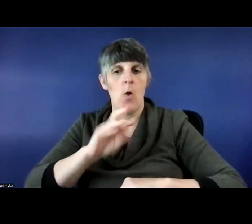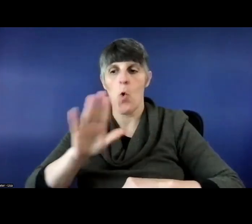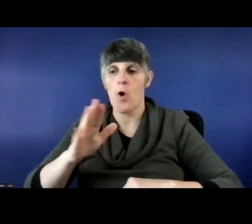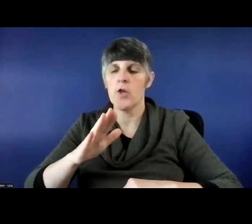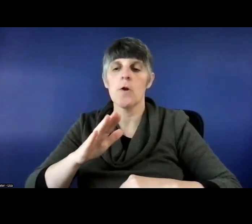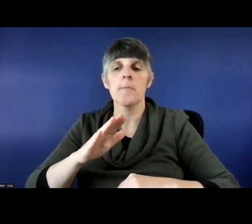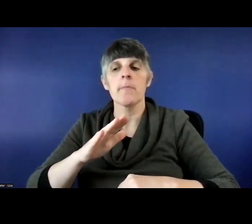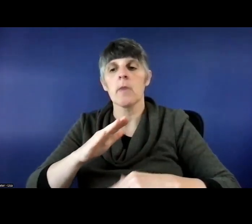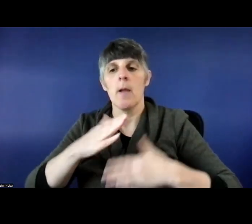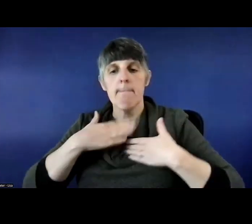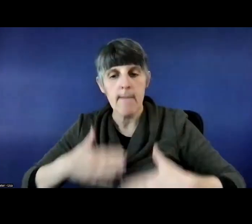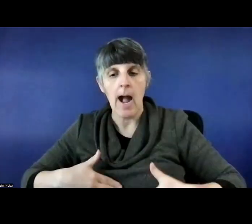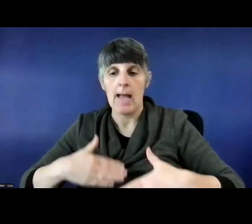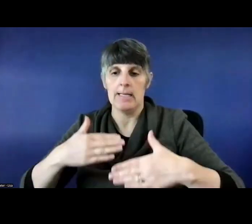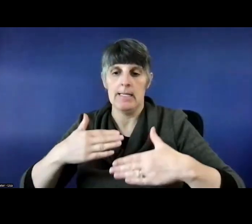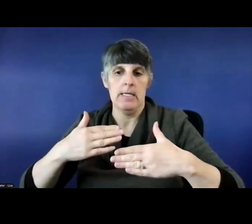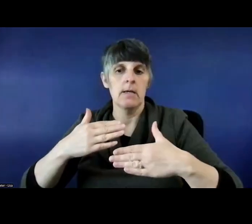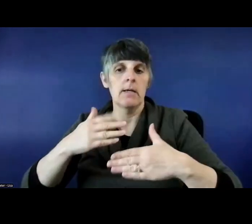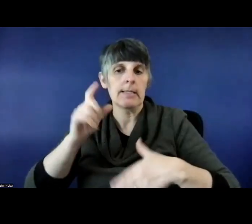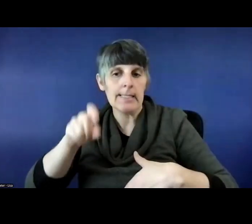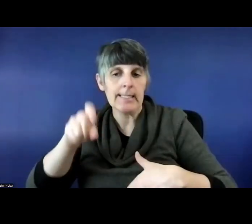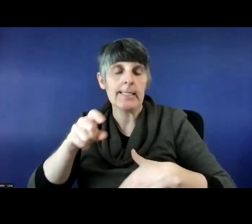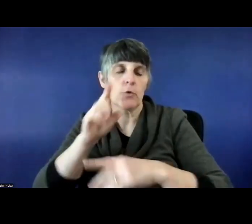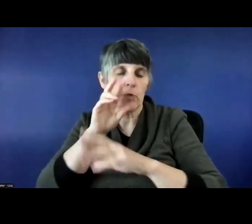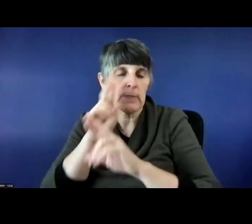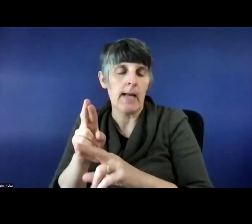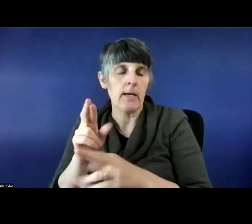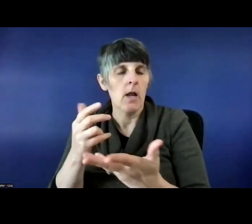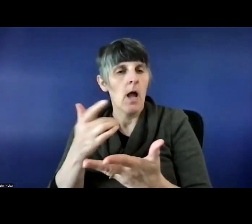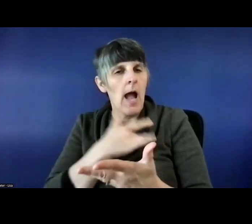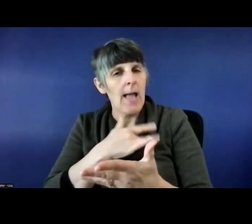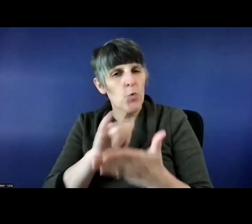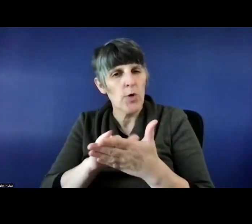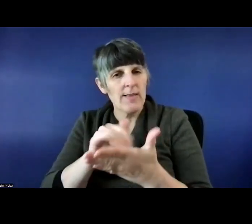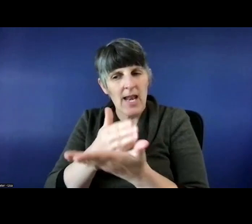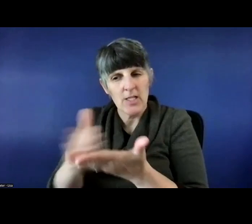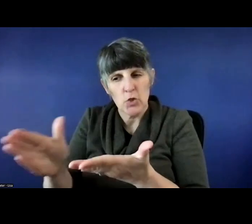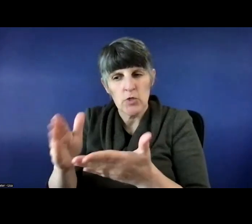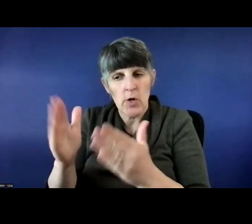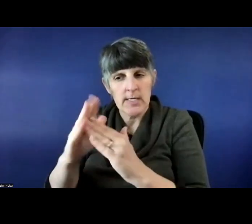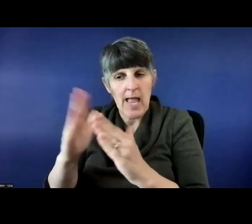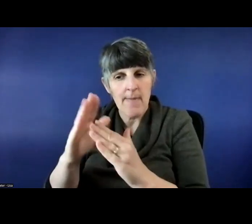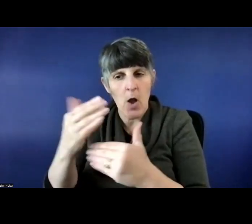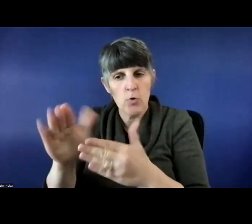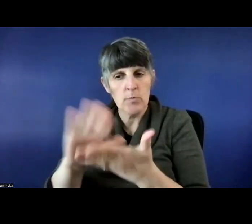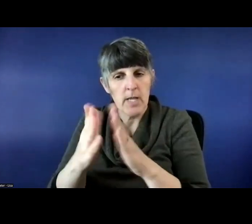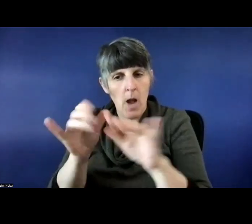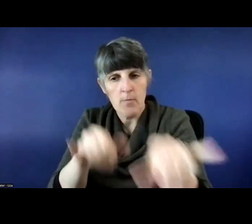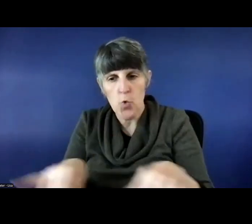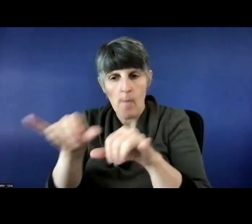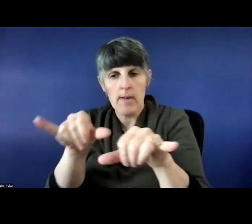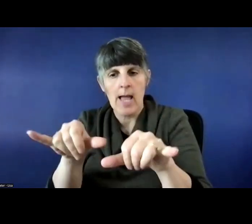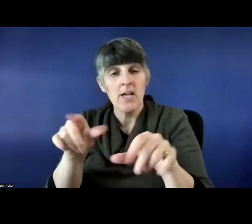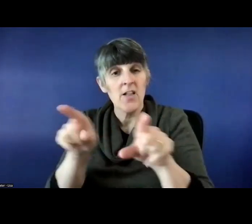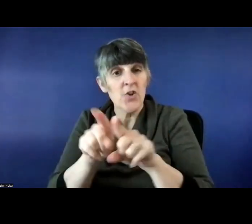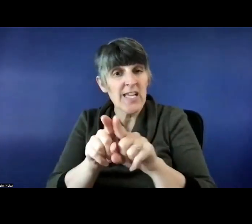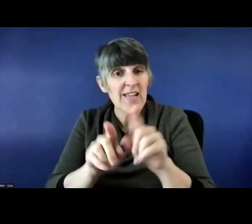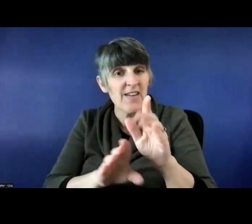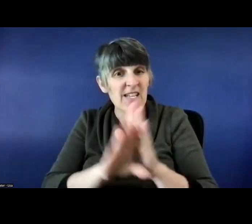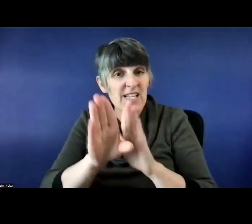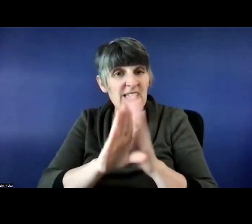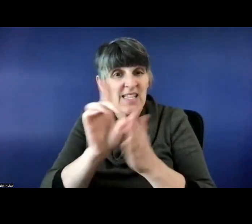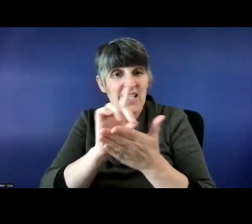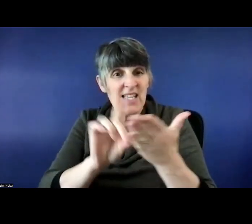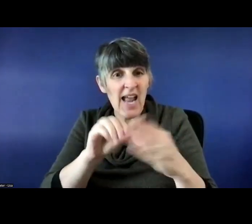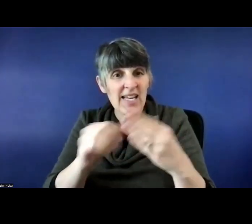bodily autonomy respected. I worry that exclusionary timeout rooms have become normalized. They're even being designed into newly built